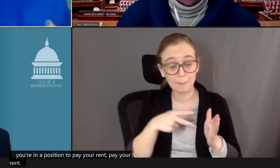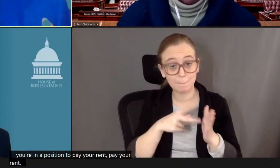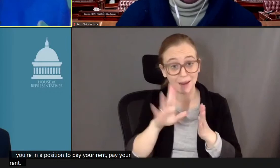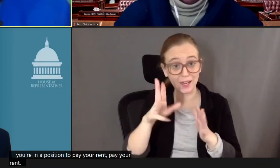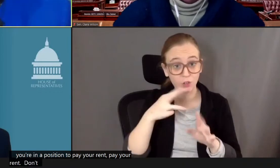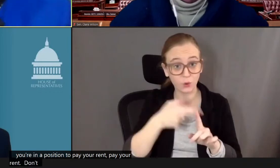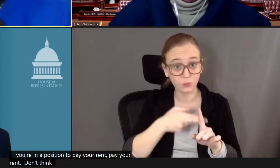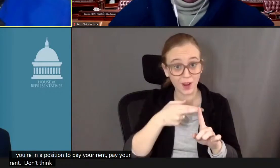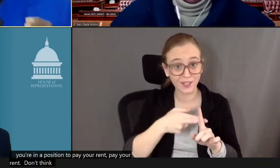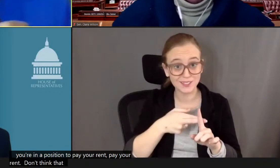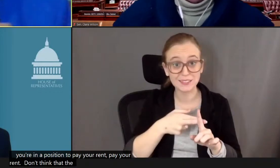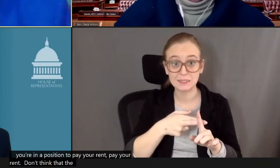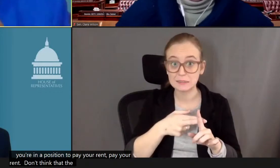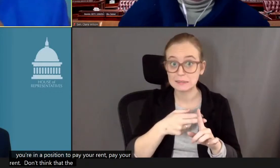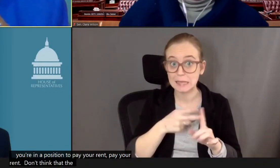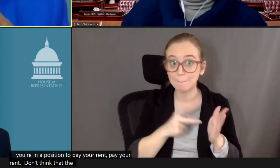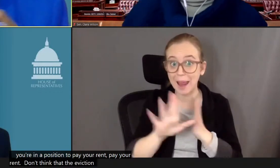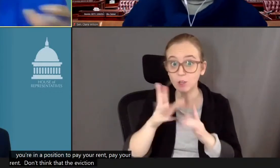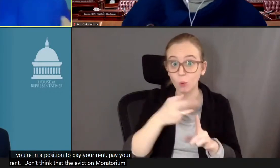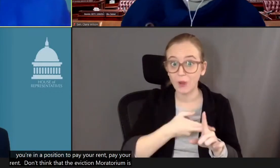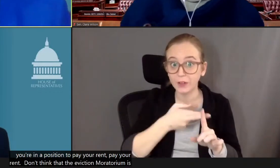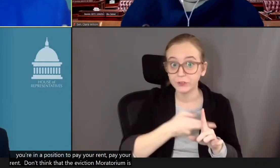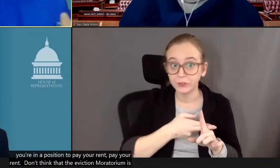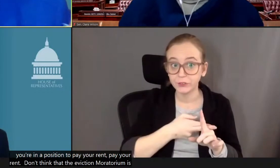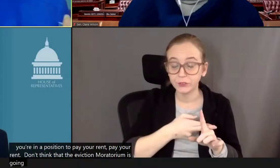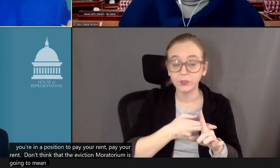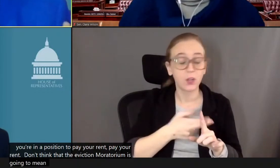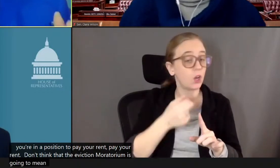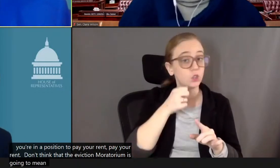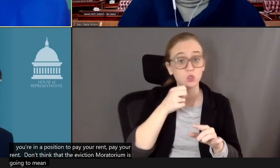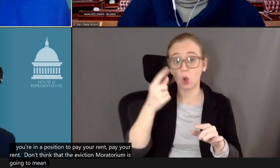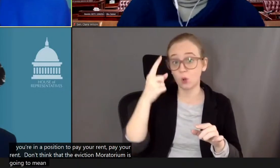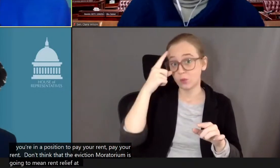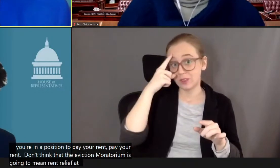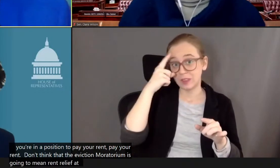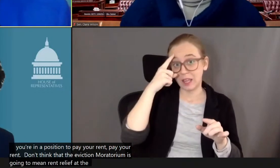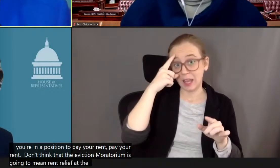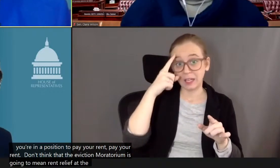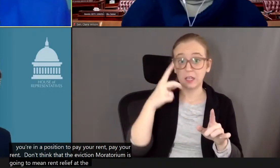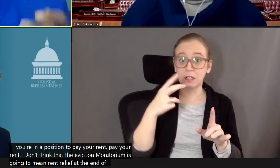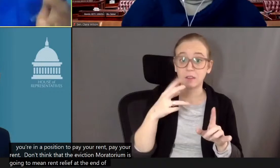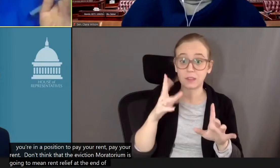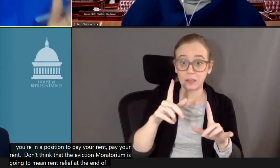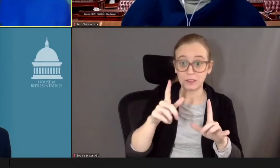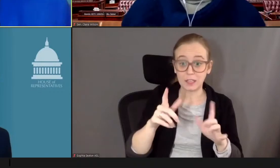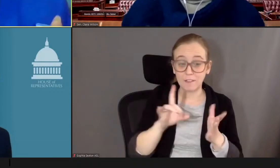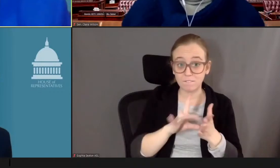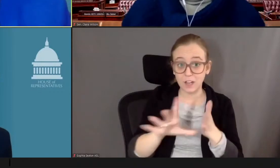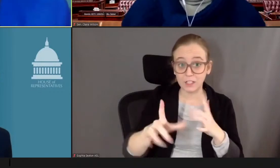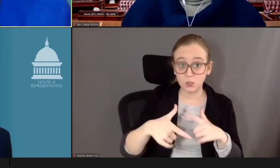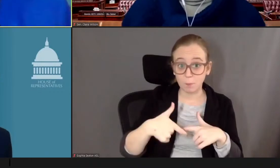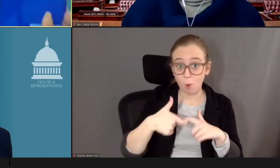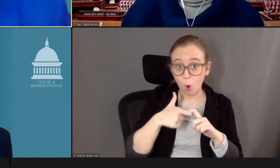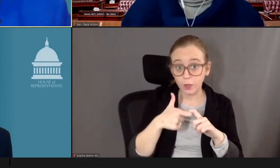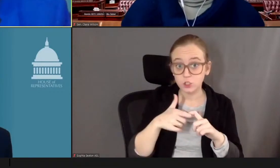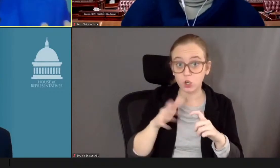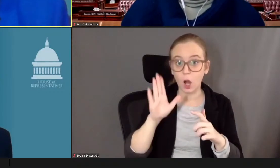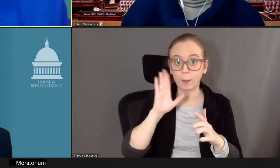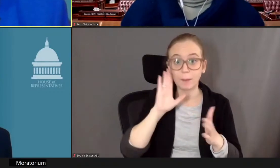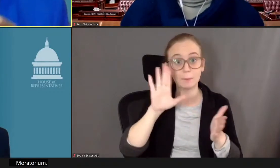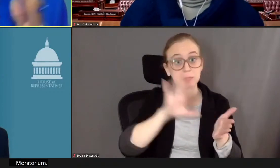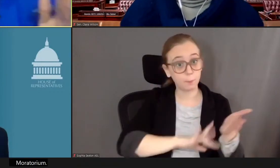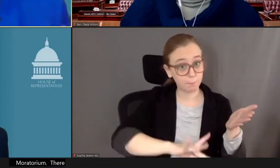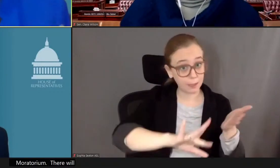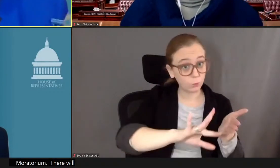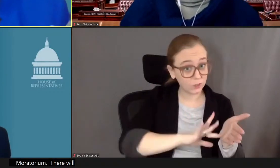that the eviction moratorium is going to mean rent relief at the end of the moratorium. There will not be enough money to